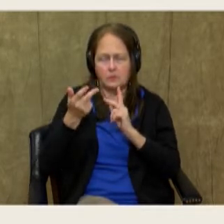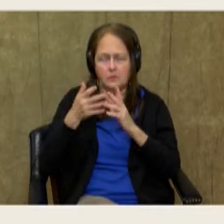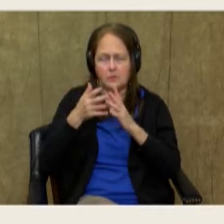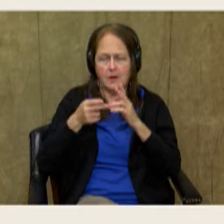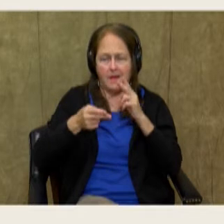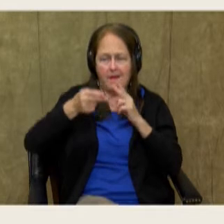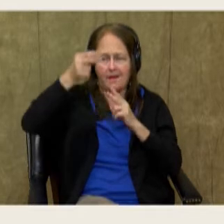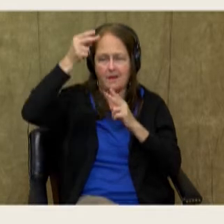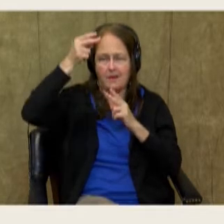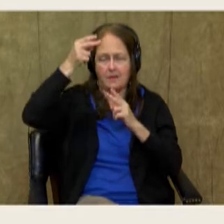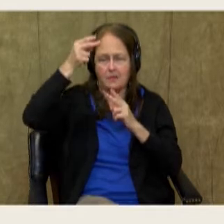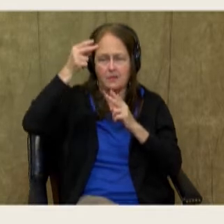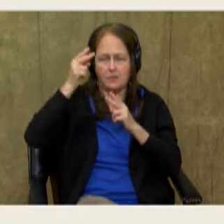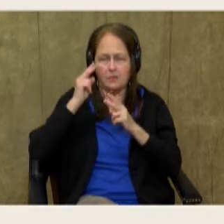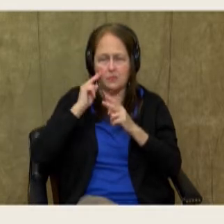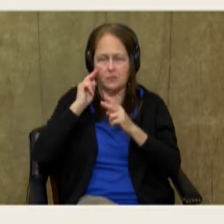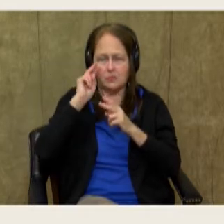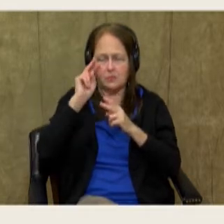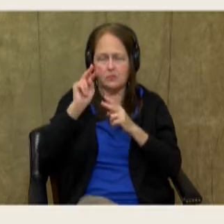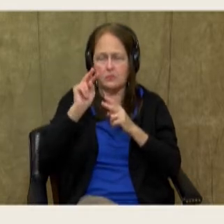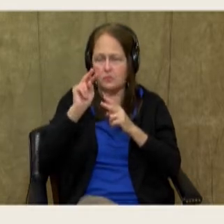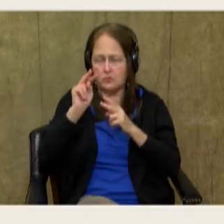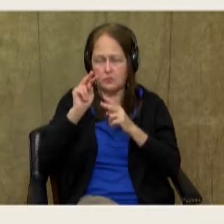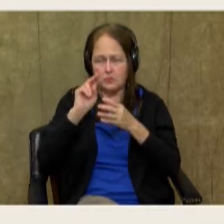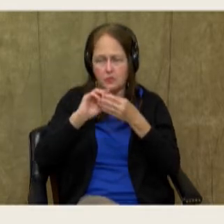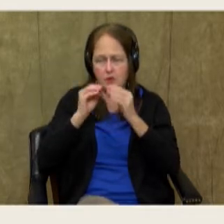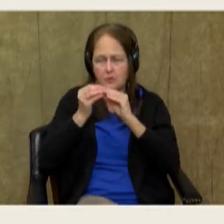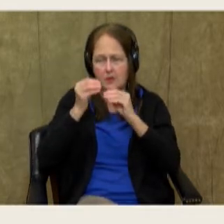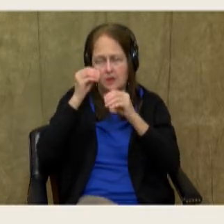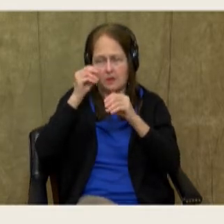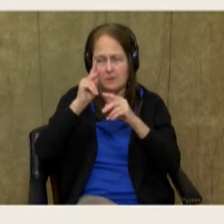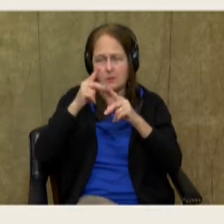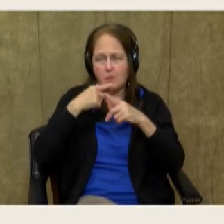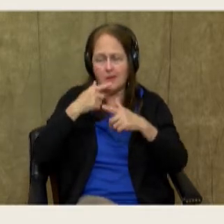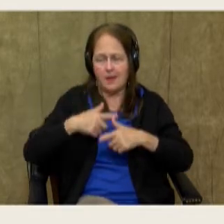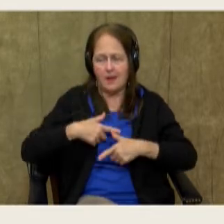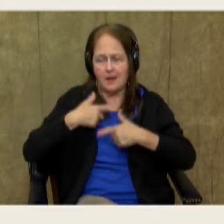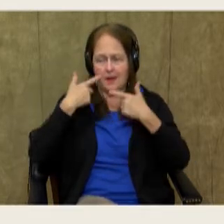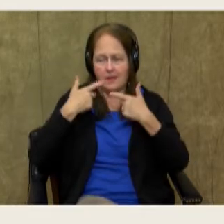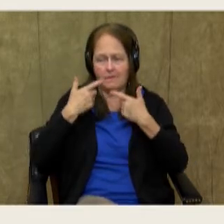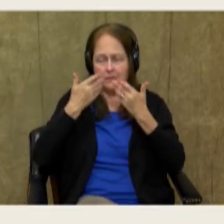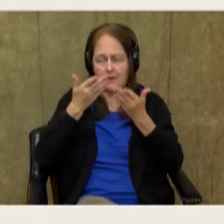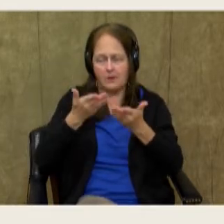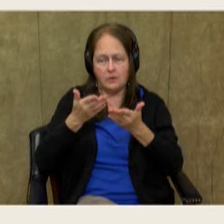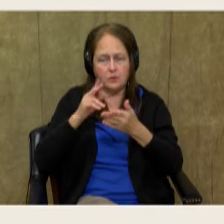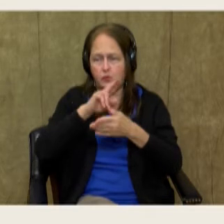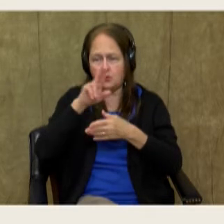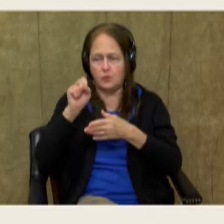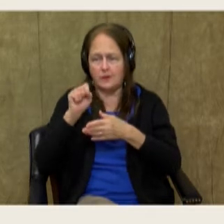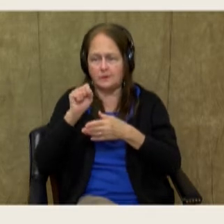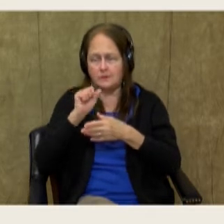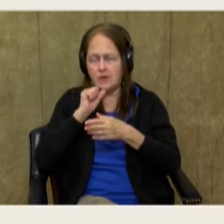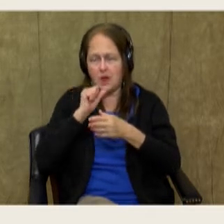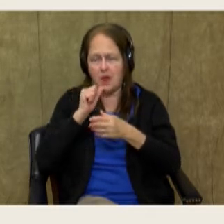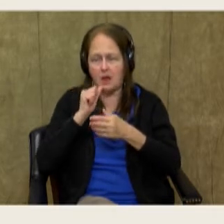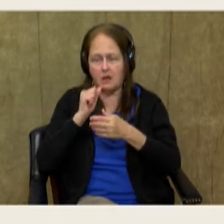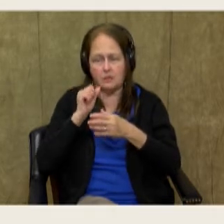has the highest. And we're not going to look at the one that's really the highest, which is the United States, because it's not part of this region.